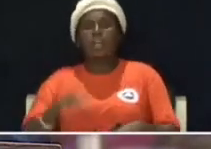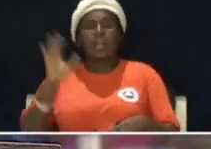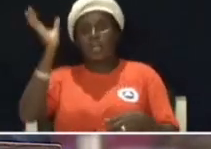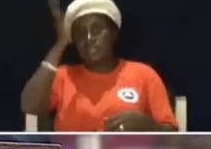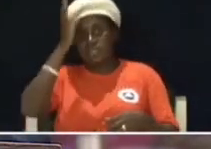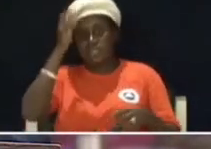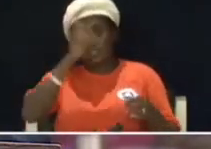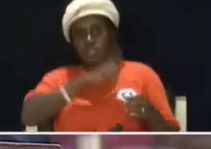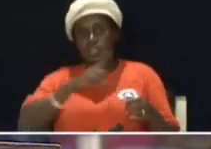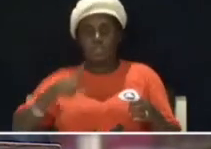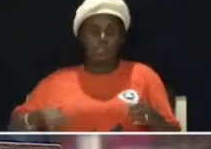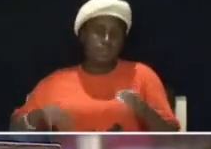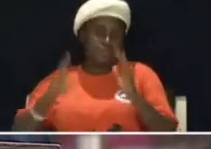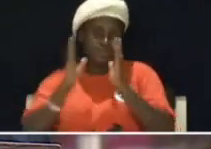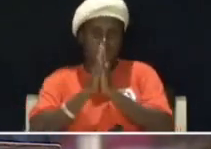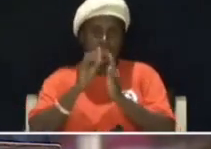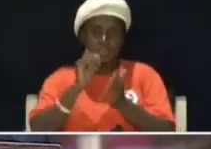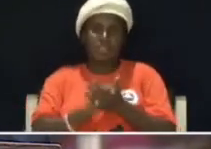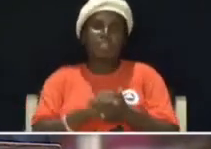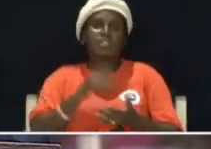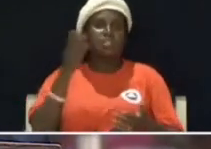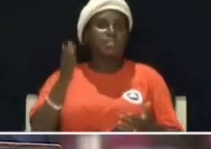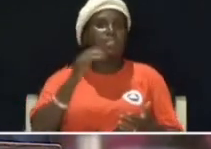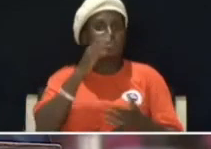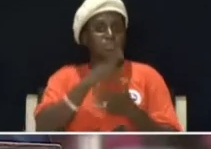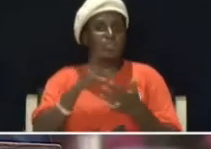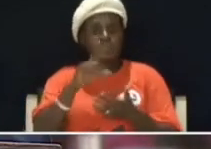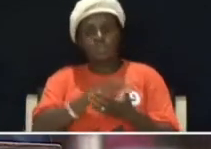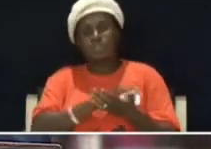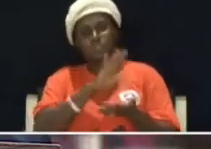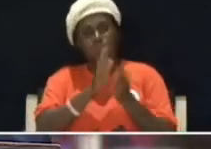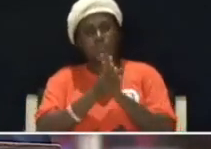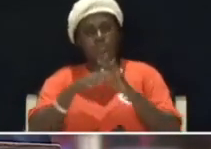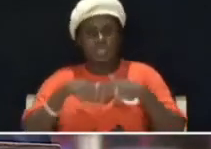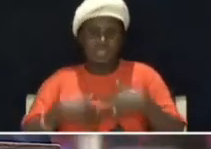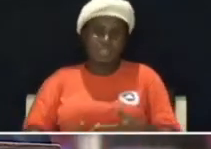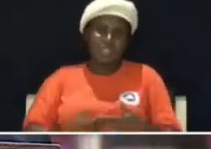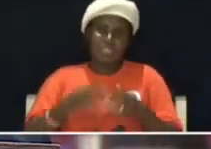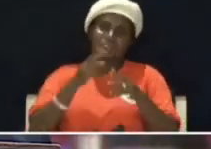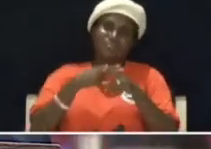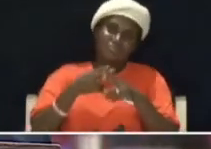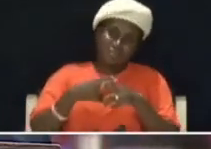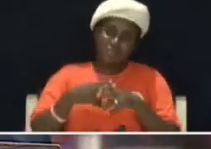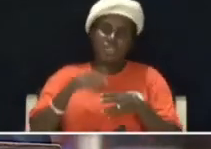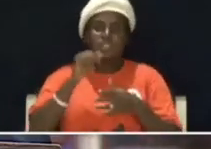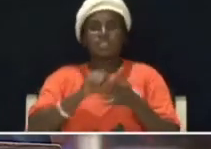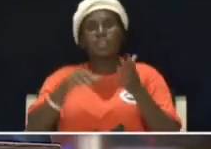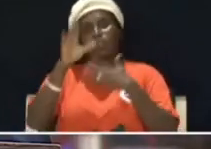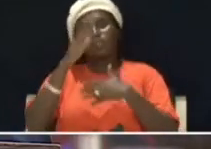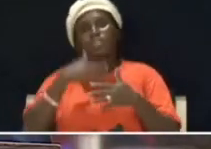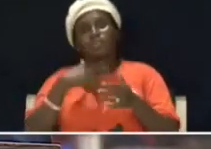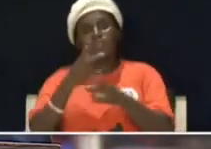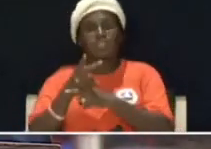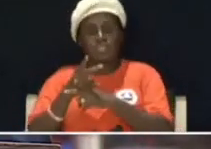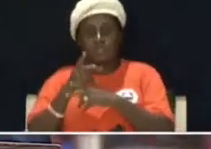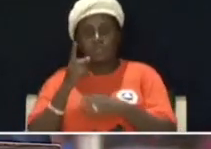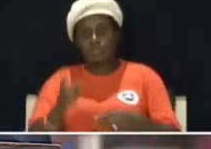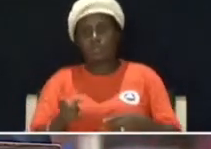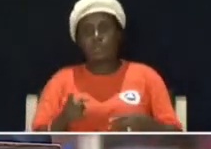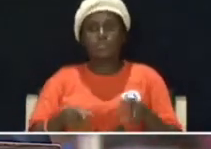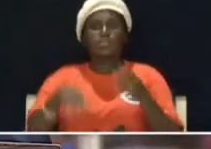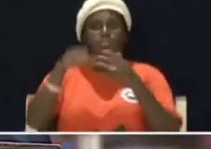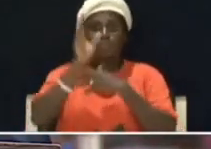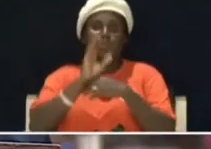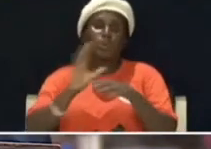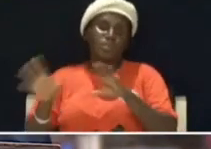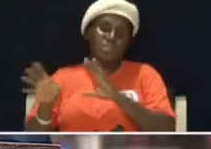prophesied that there was someone who got tired at every moment, that God had taken care of you. God